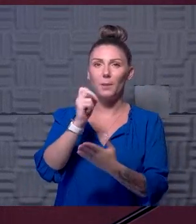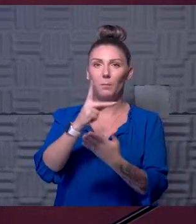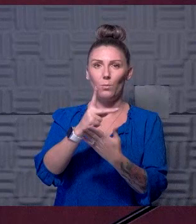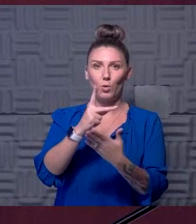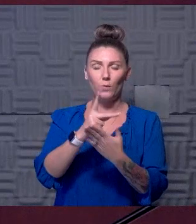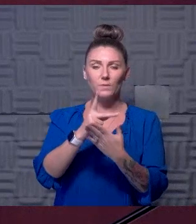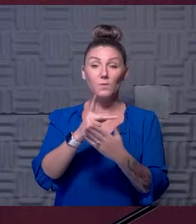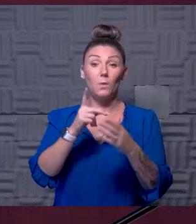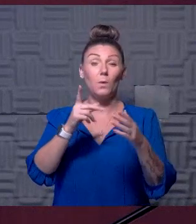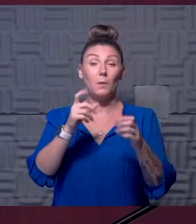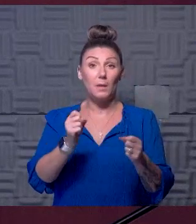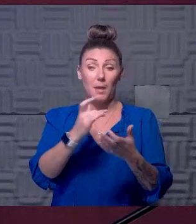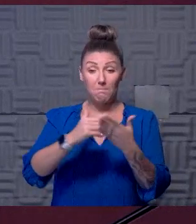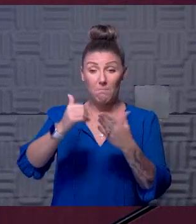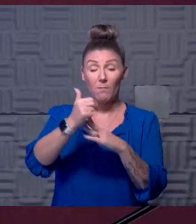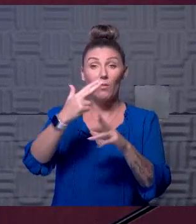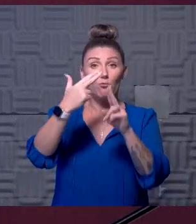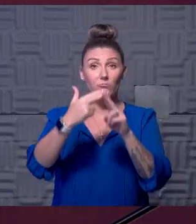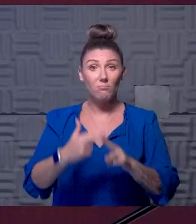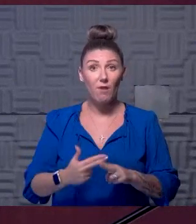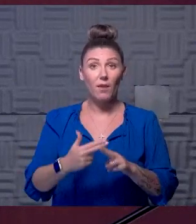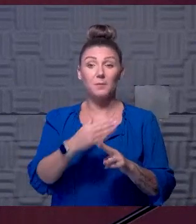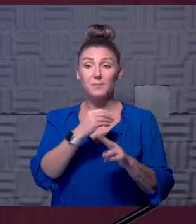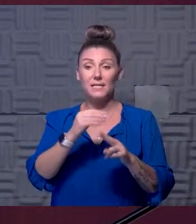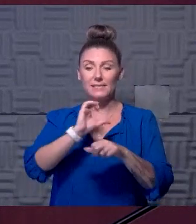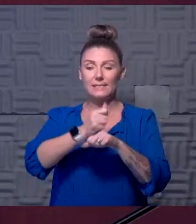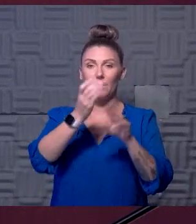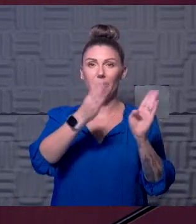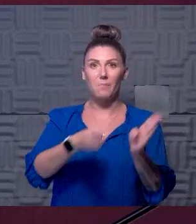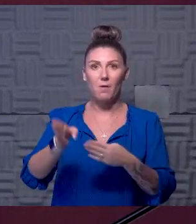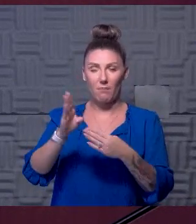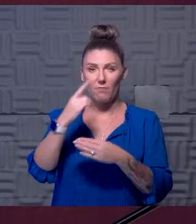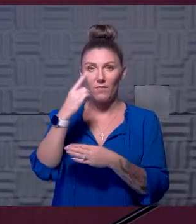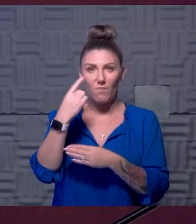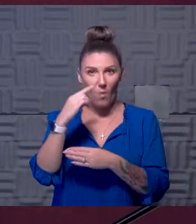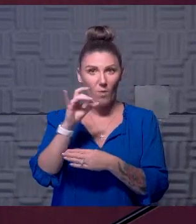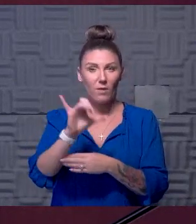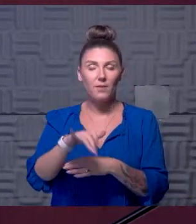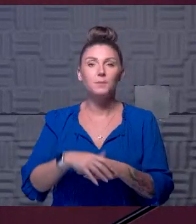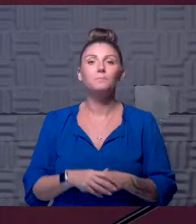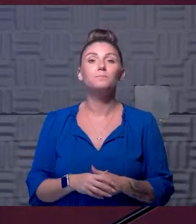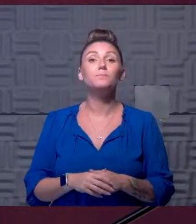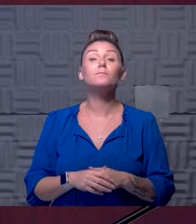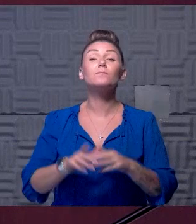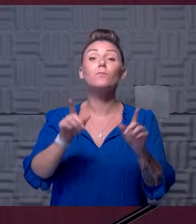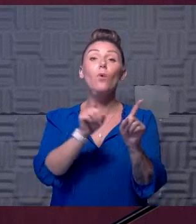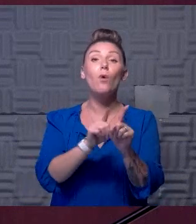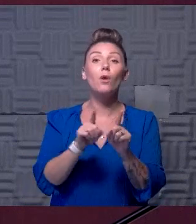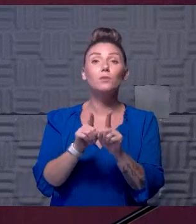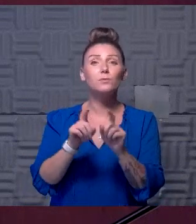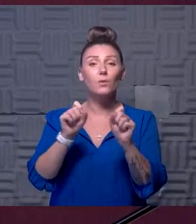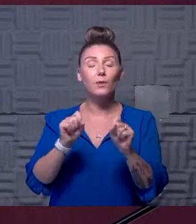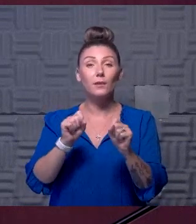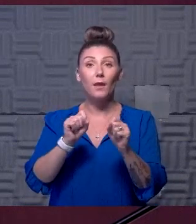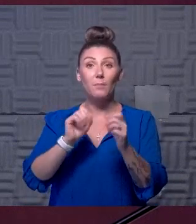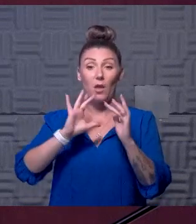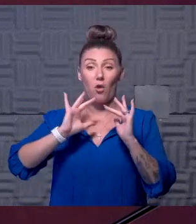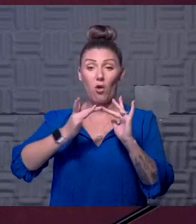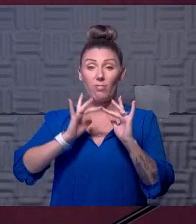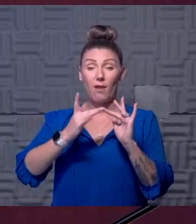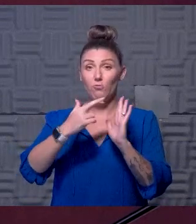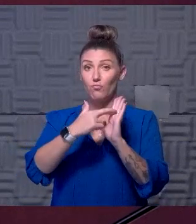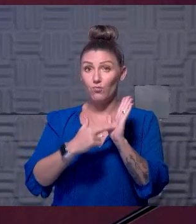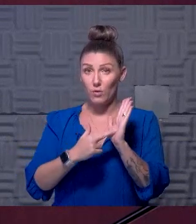capture those names. We can go ahead and make some plans for that. You can also go online and